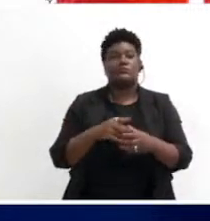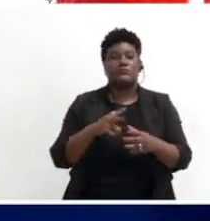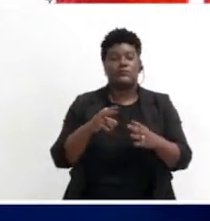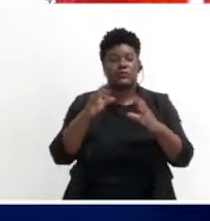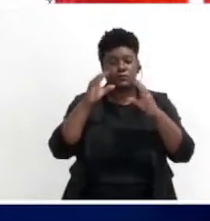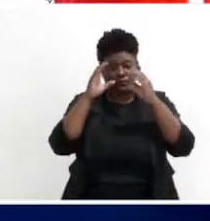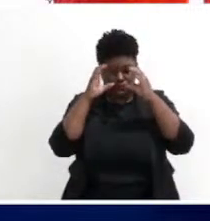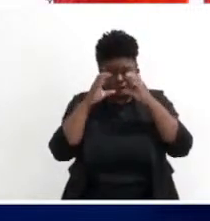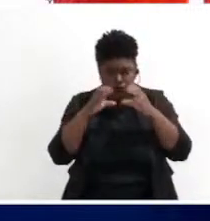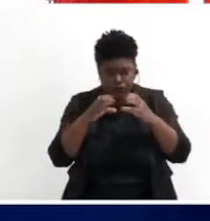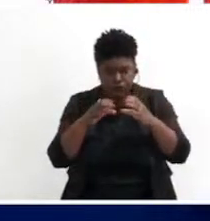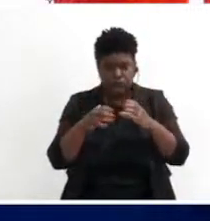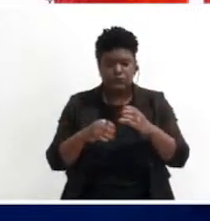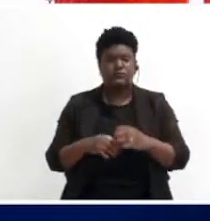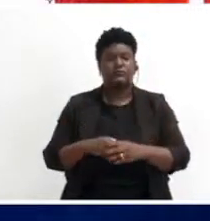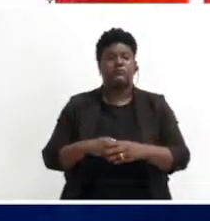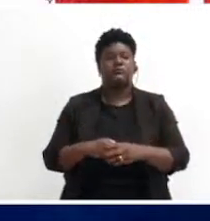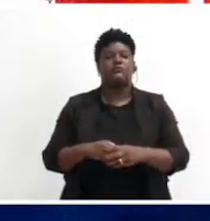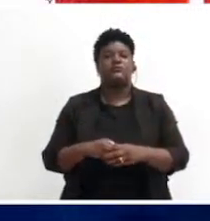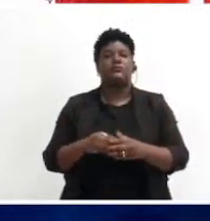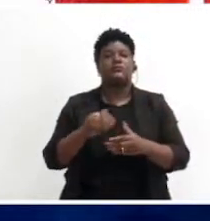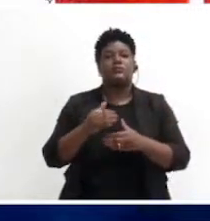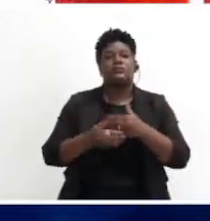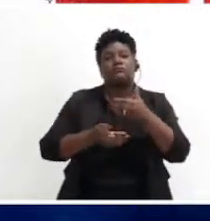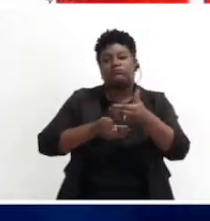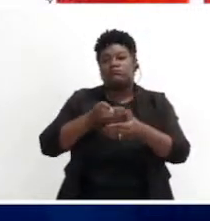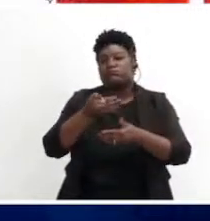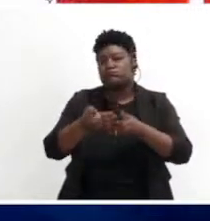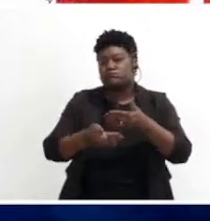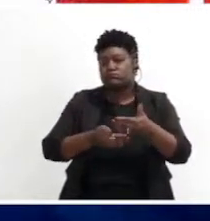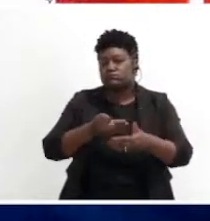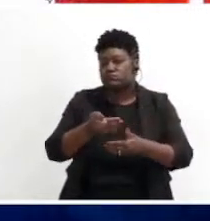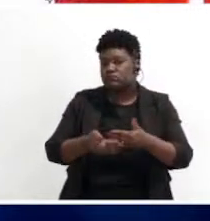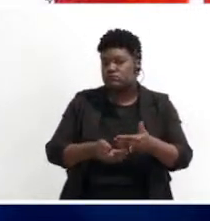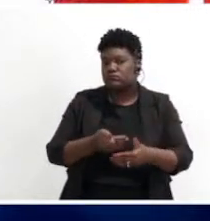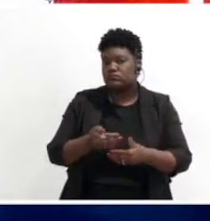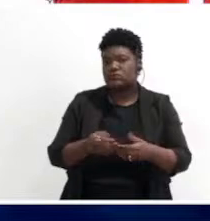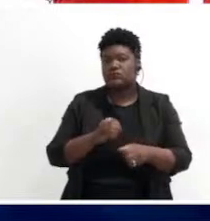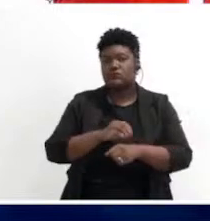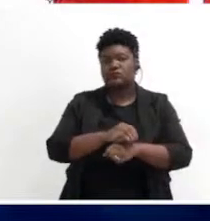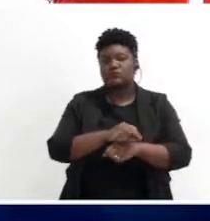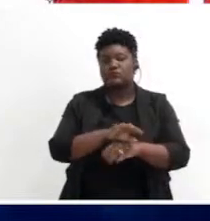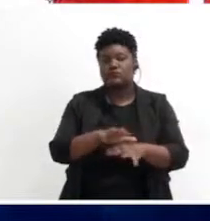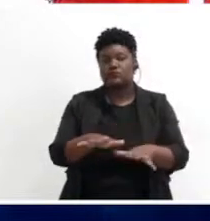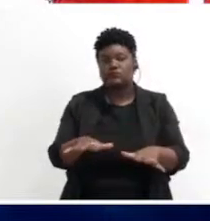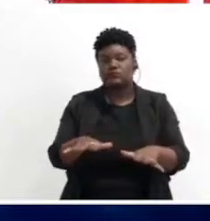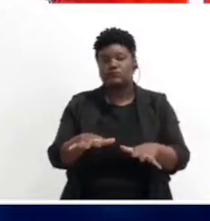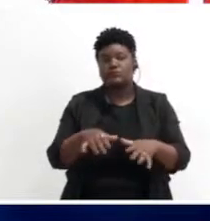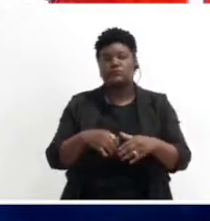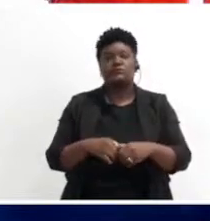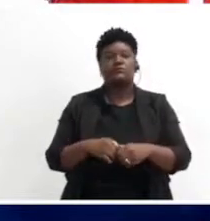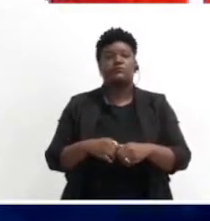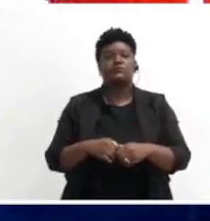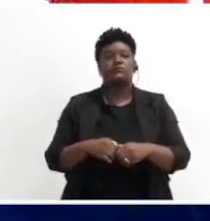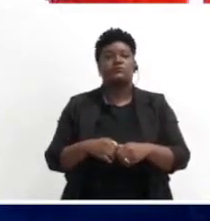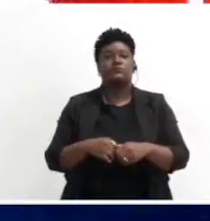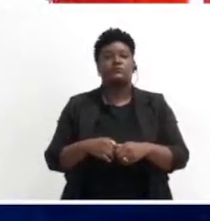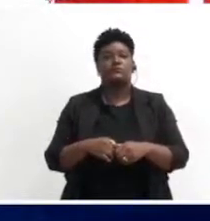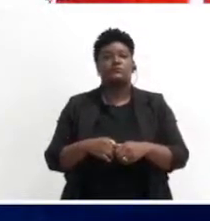And they're diffusion-based processes, so depending on where you look, which side of the joint you're closest to, you'll get